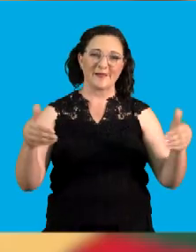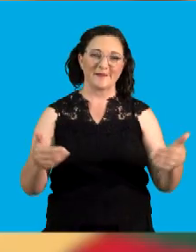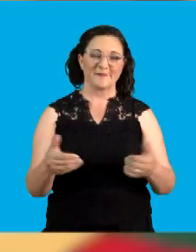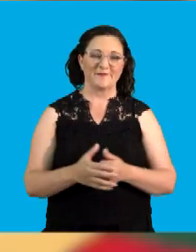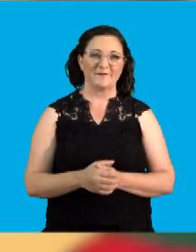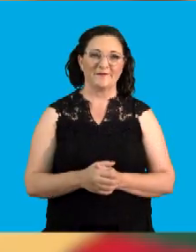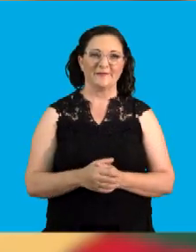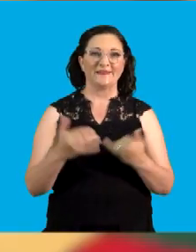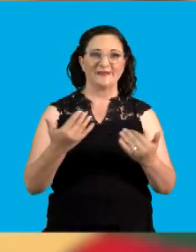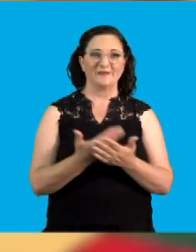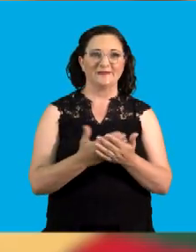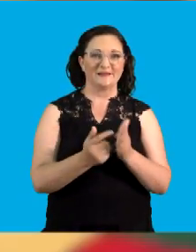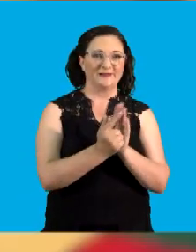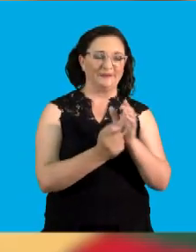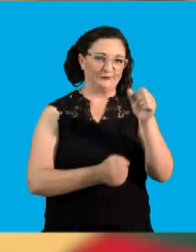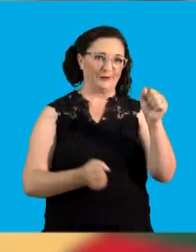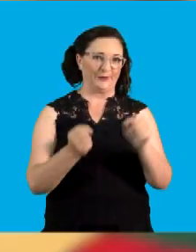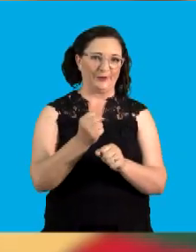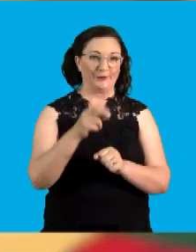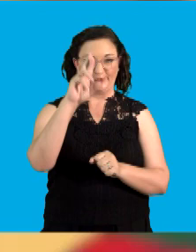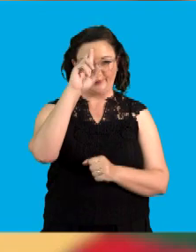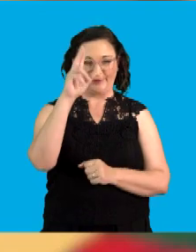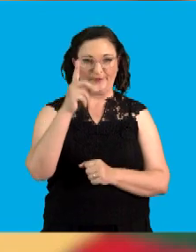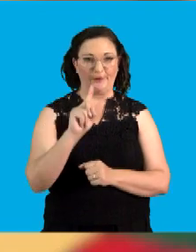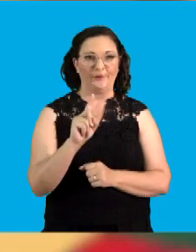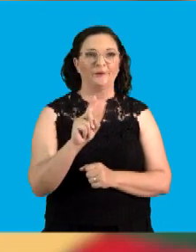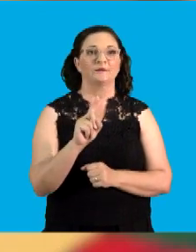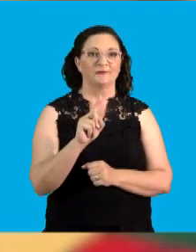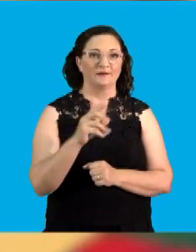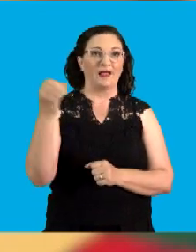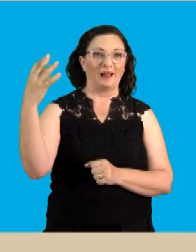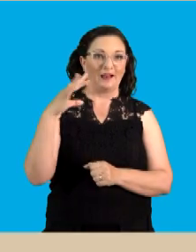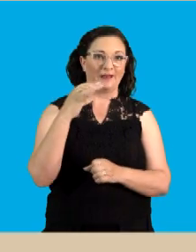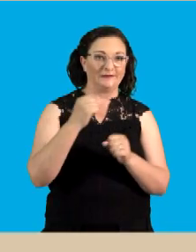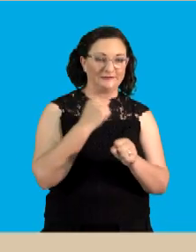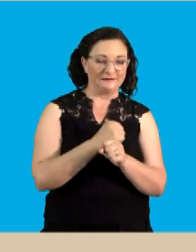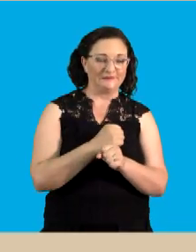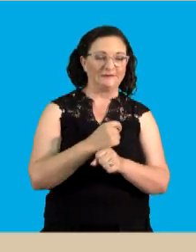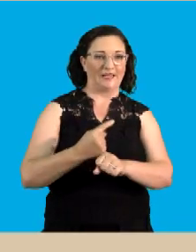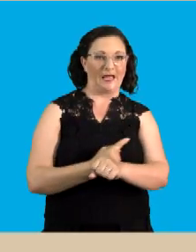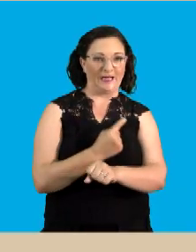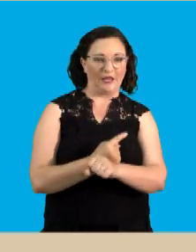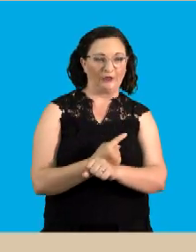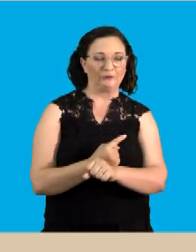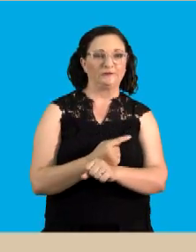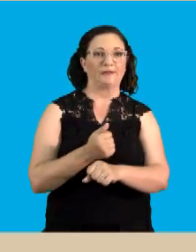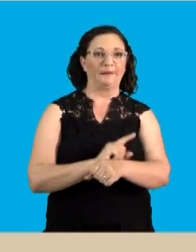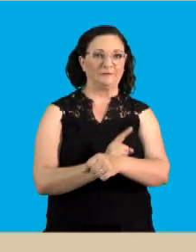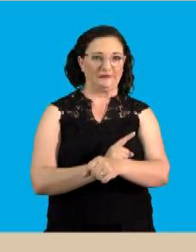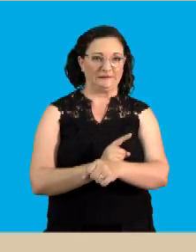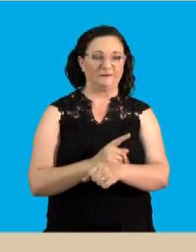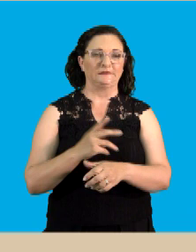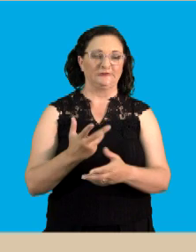Welcome back, learners, and now let us wrap up our lesson. Remember that our lesson was on light years, light hours, and